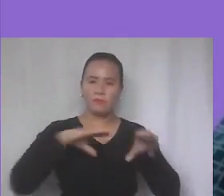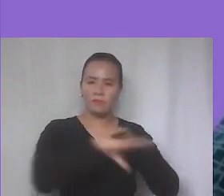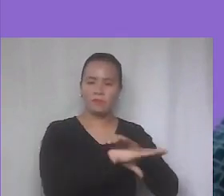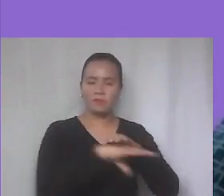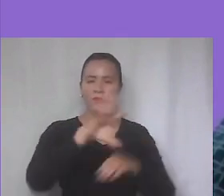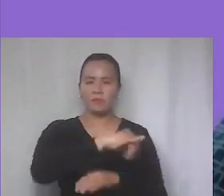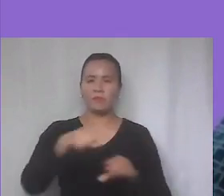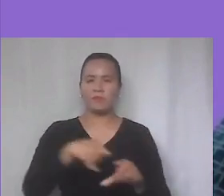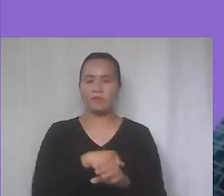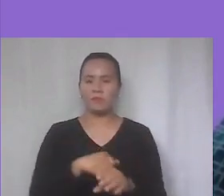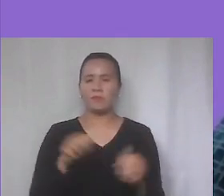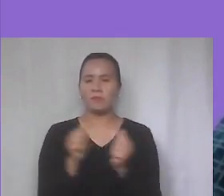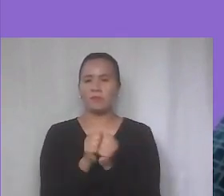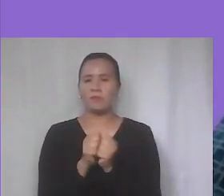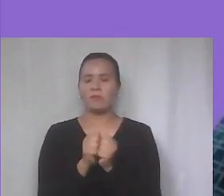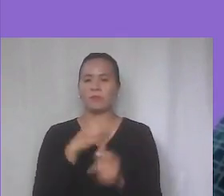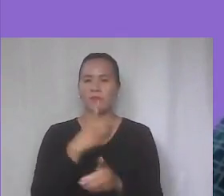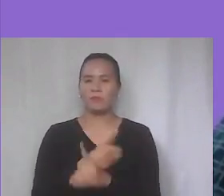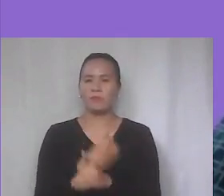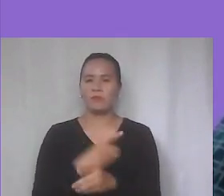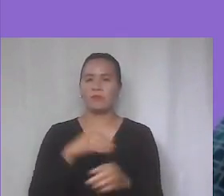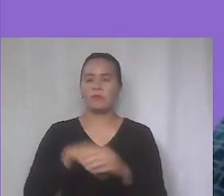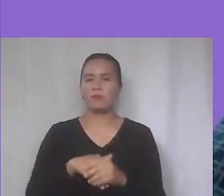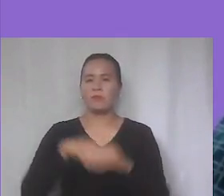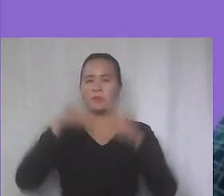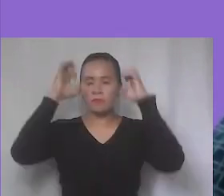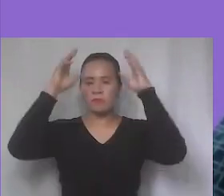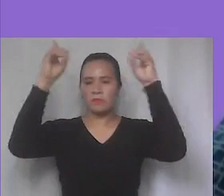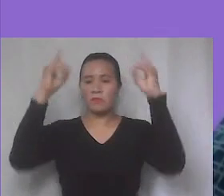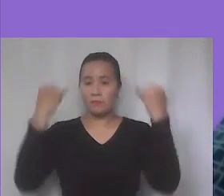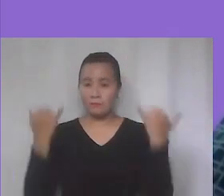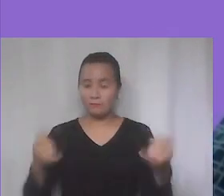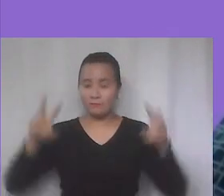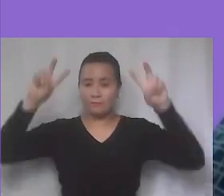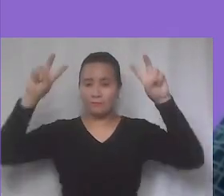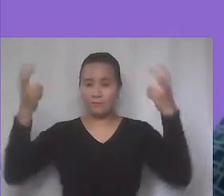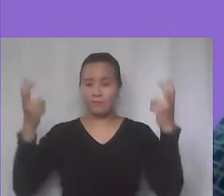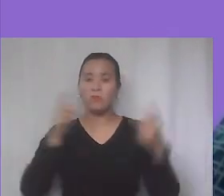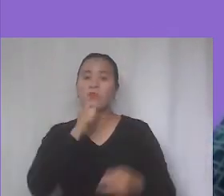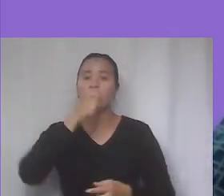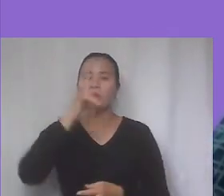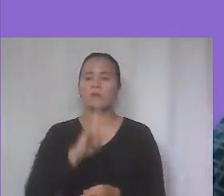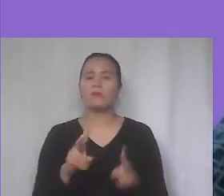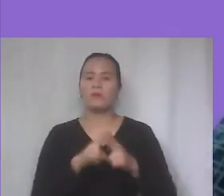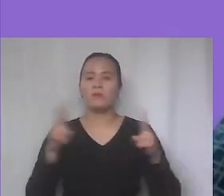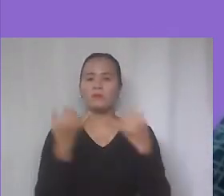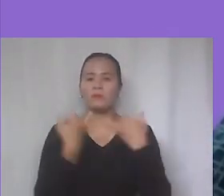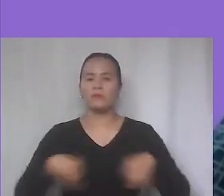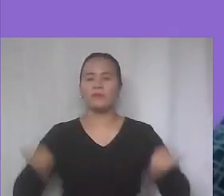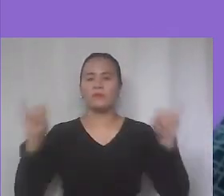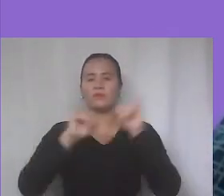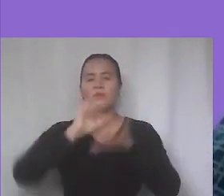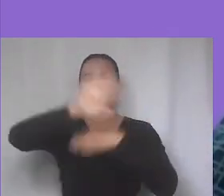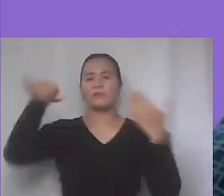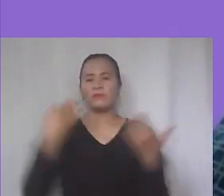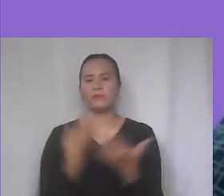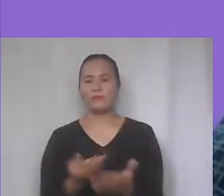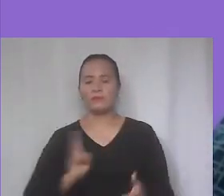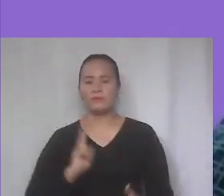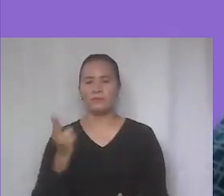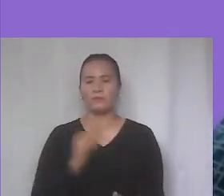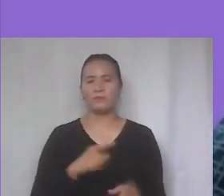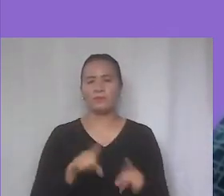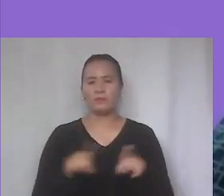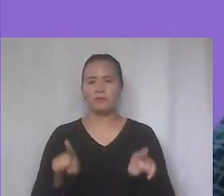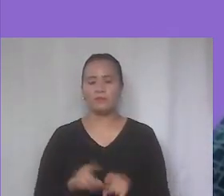in education. This topic is indeed very significant to all of us as we are trying to ensure